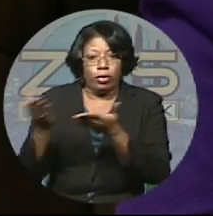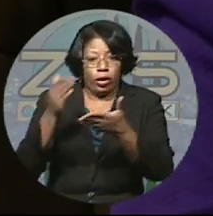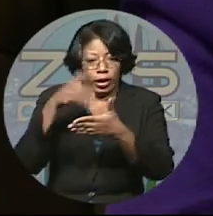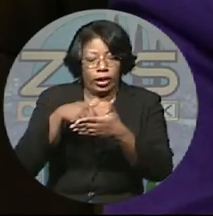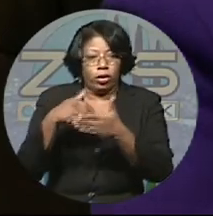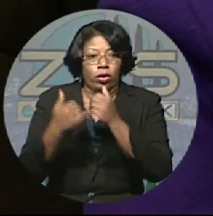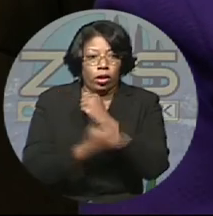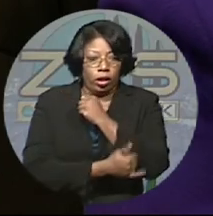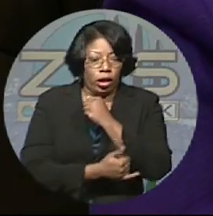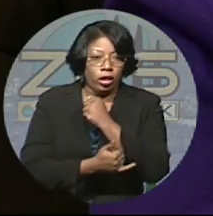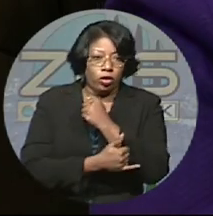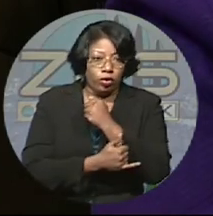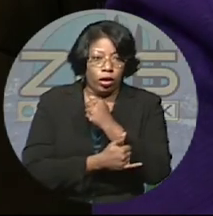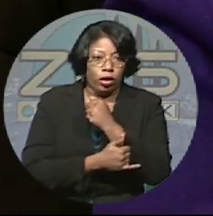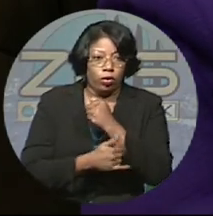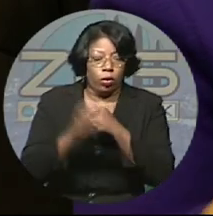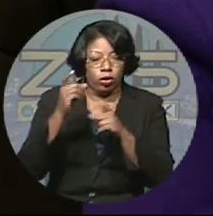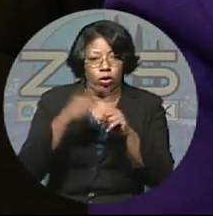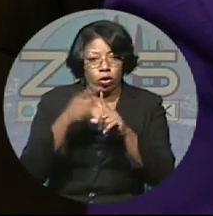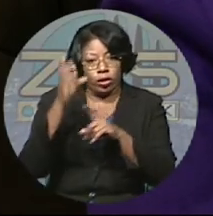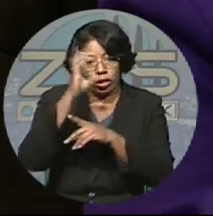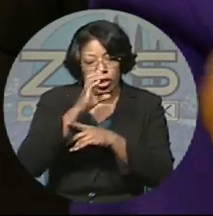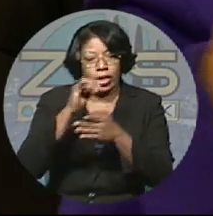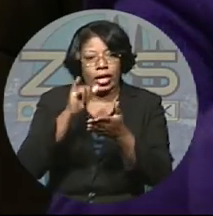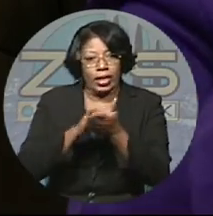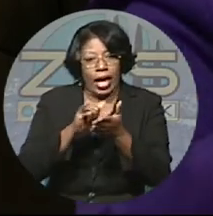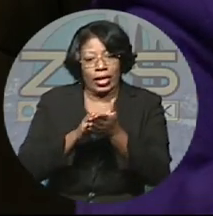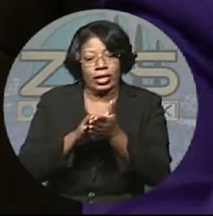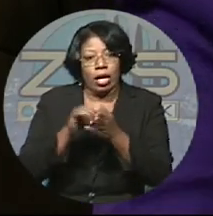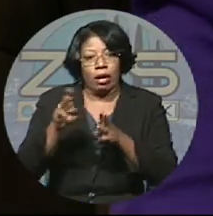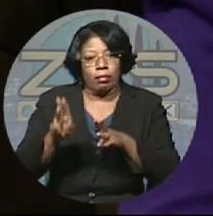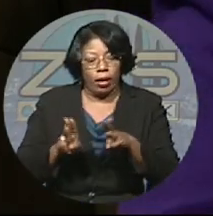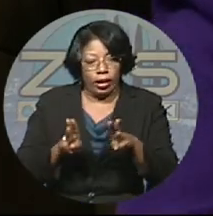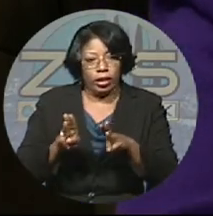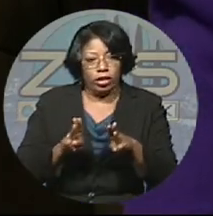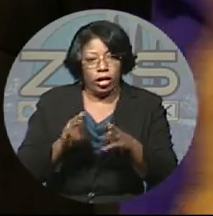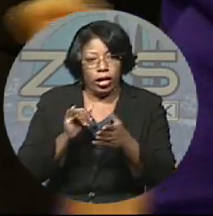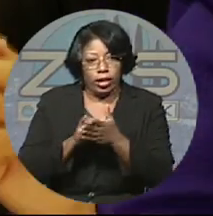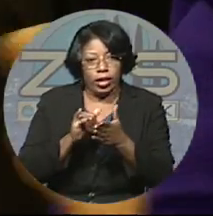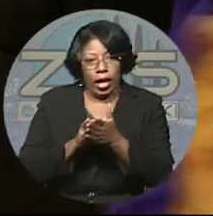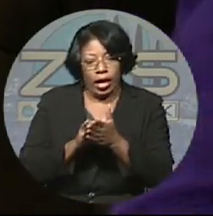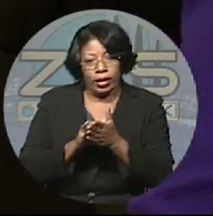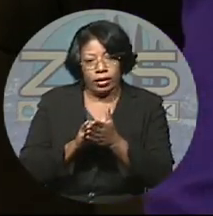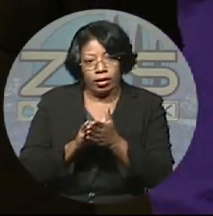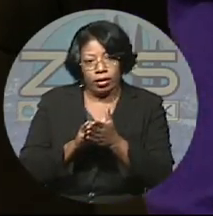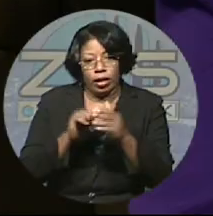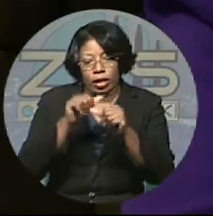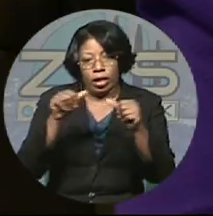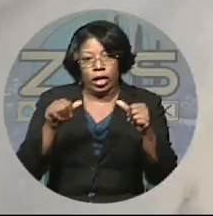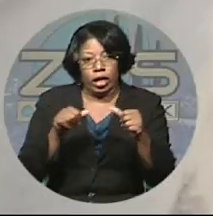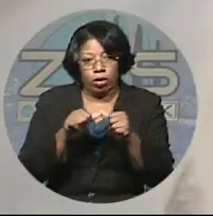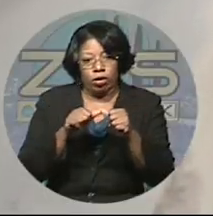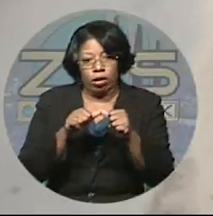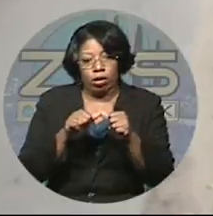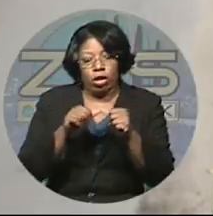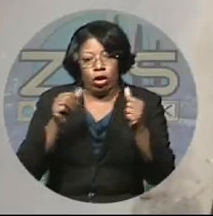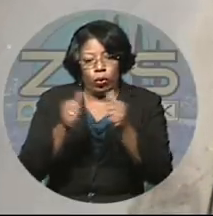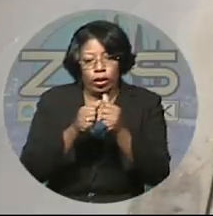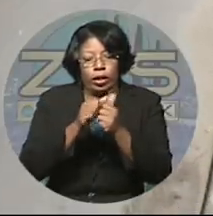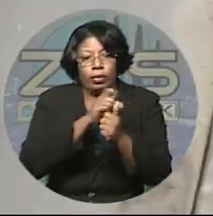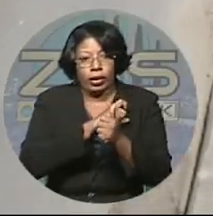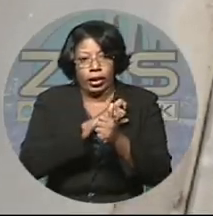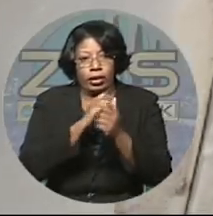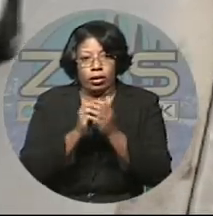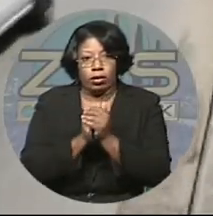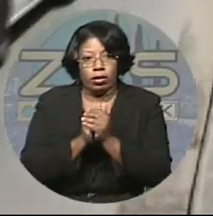country. We will seek to manage as it relates to this facility in conjunction with the Royal Bahamas Police Force. Hannah Martin says